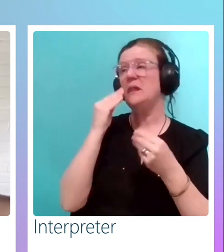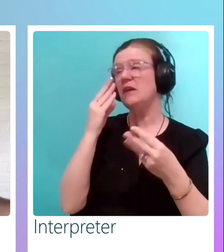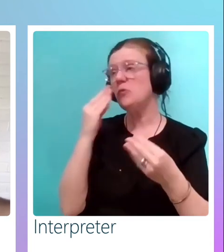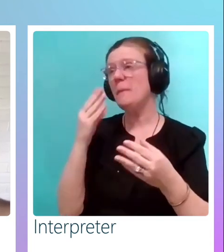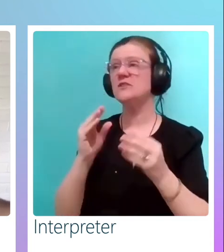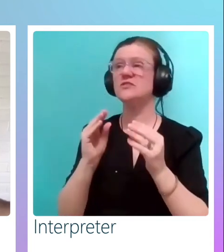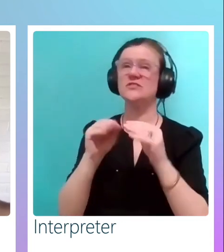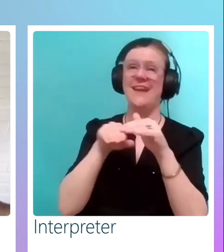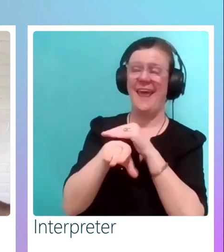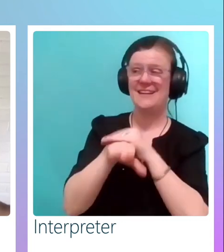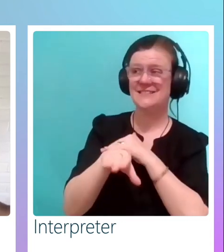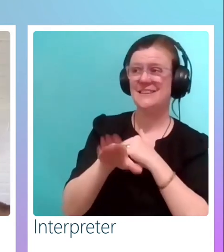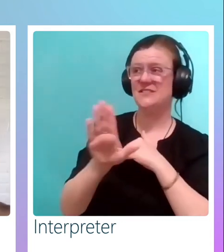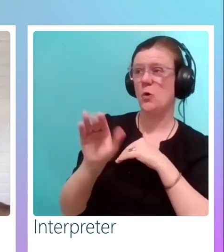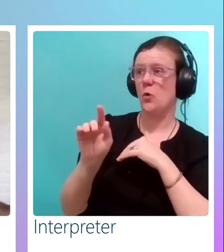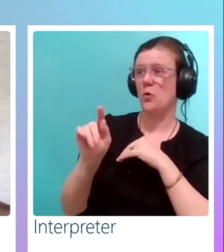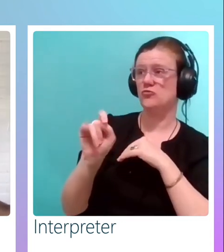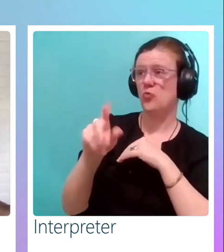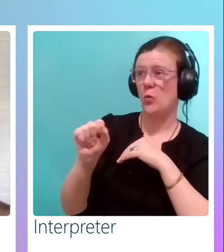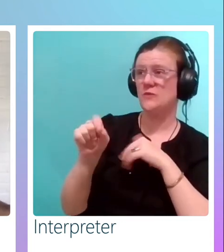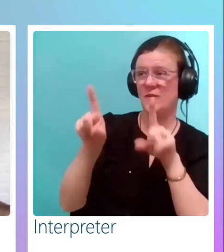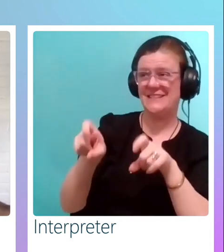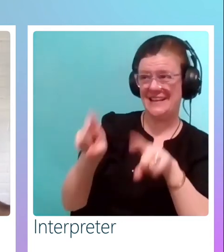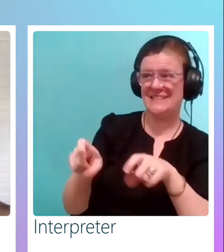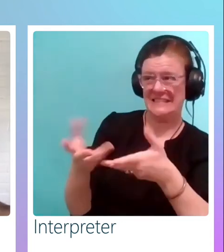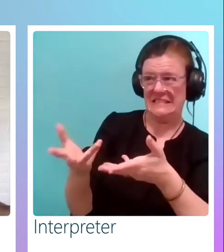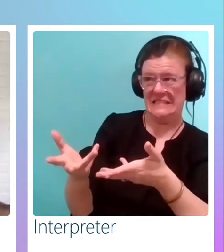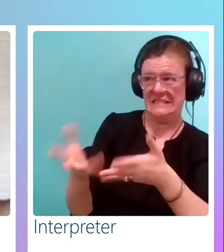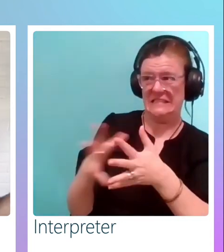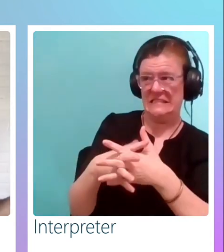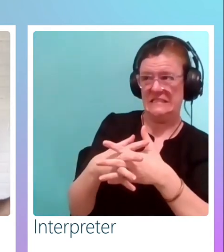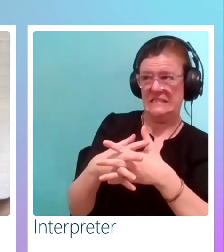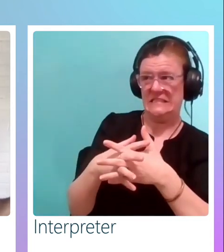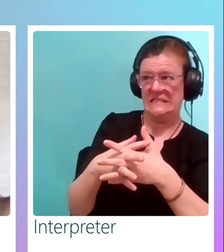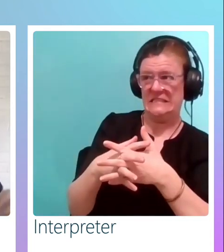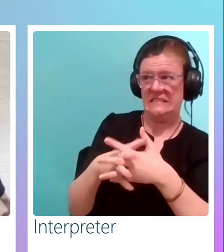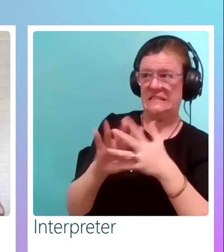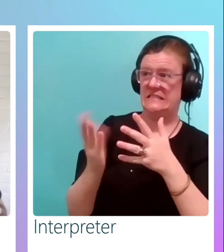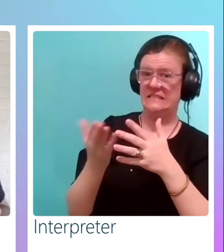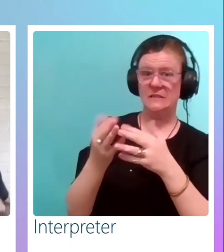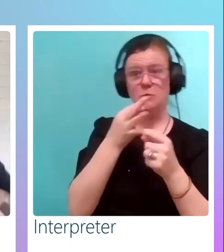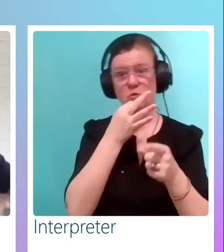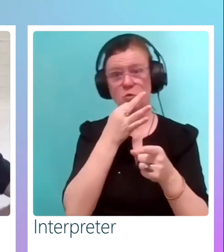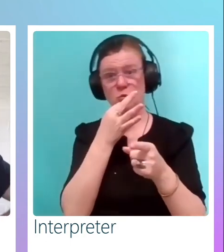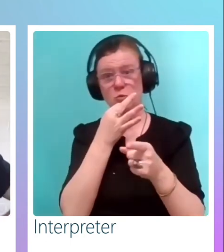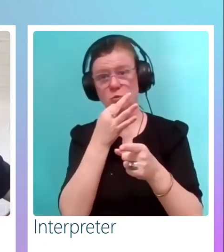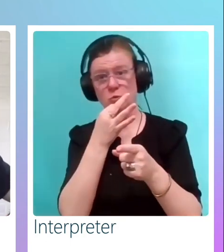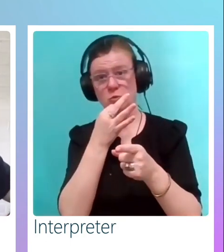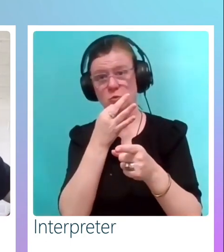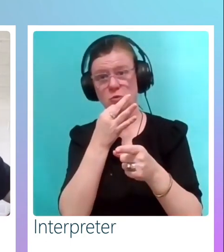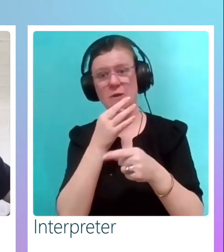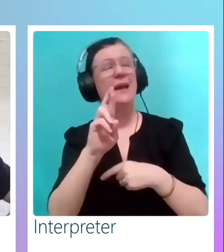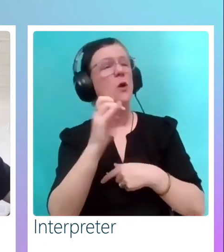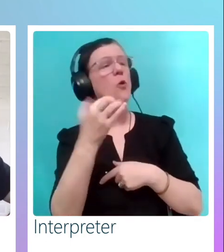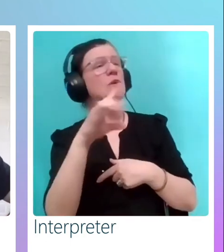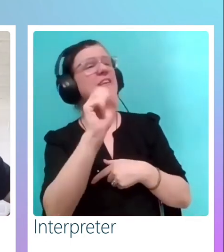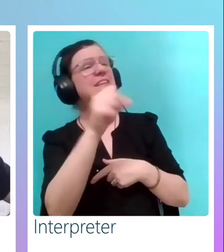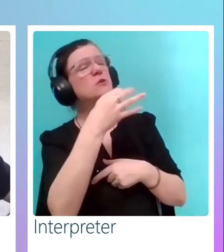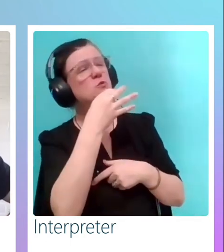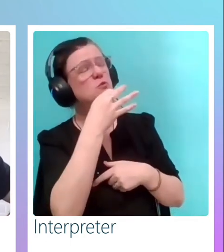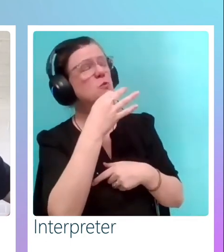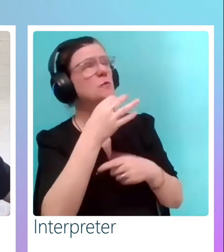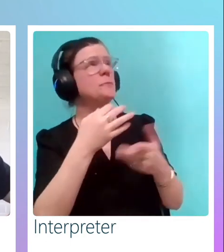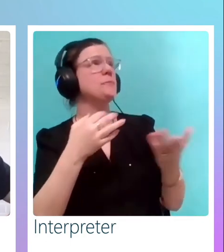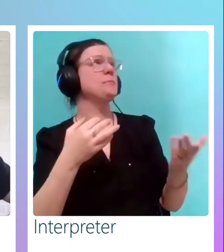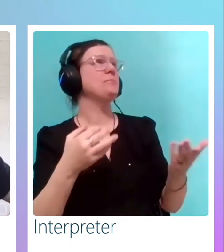or access the results of that testing? So it sounds like it's coming soon Yeah, it in is. the And in future. terms of the results